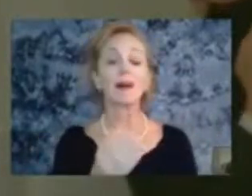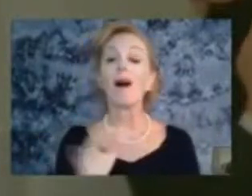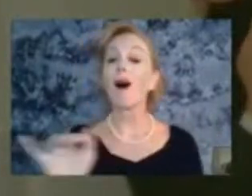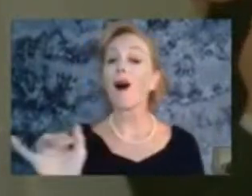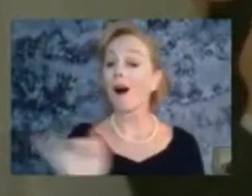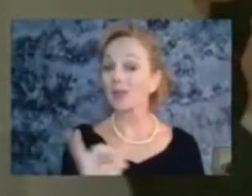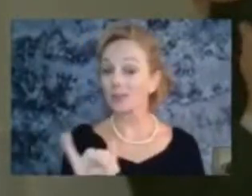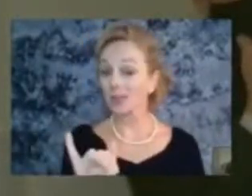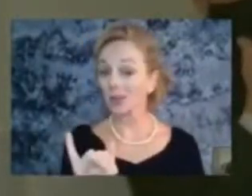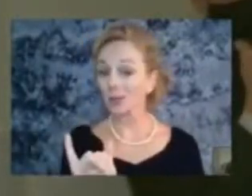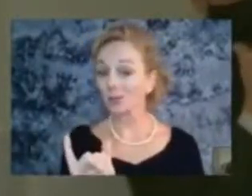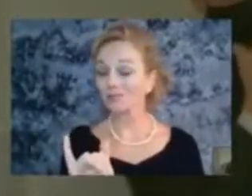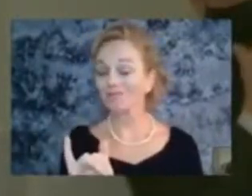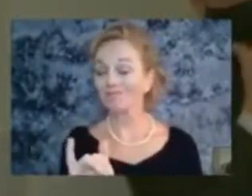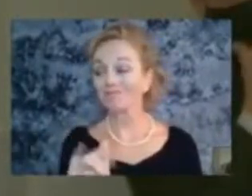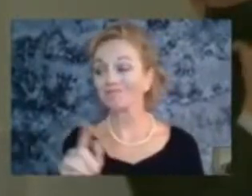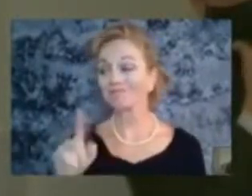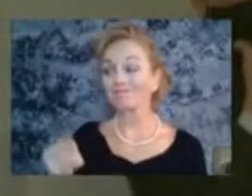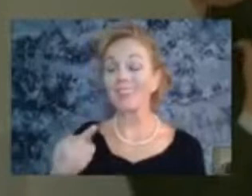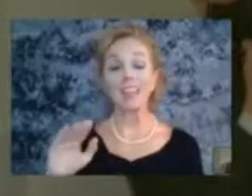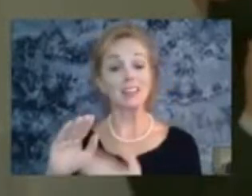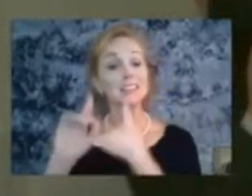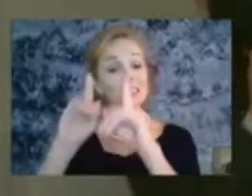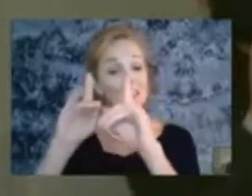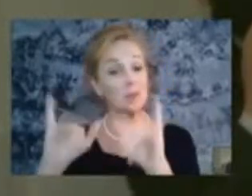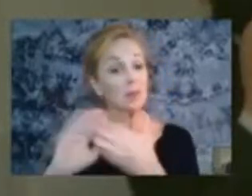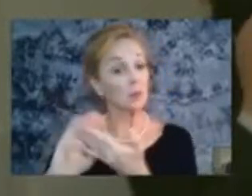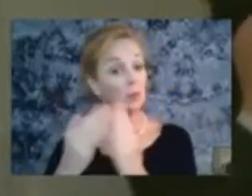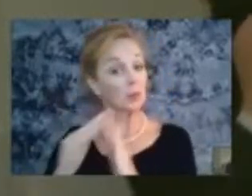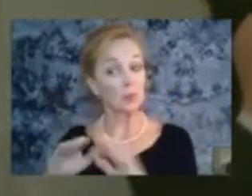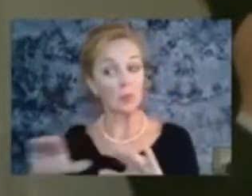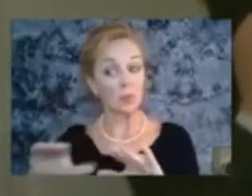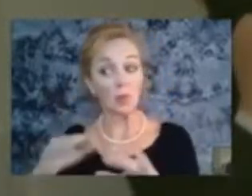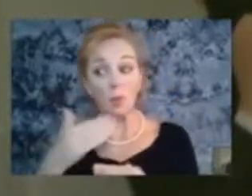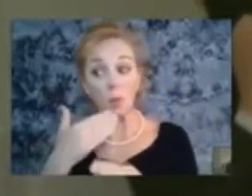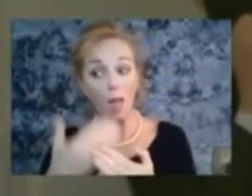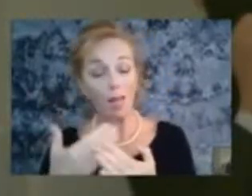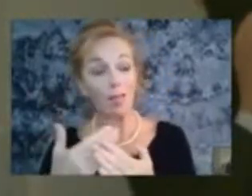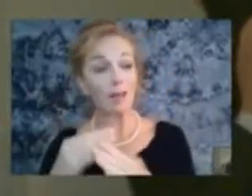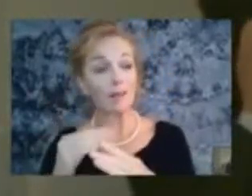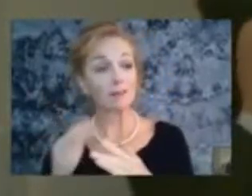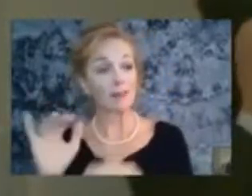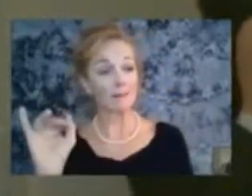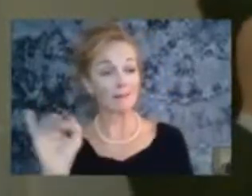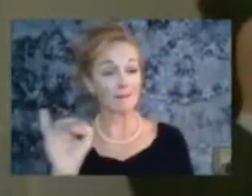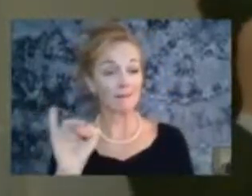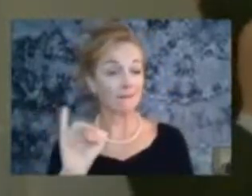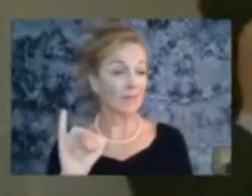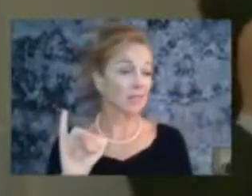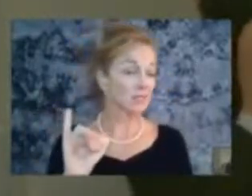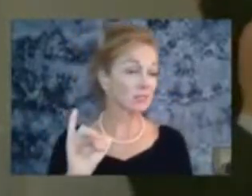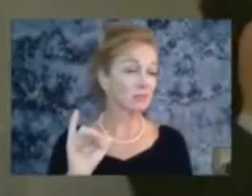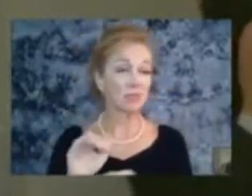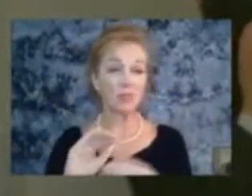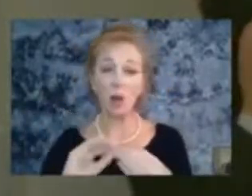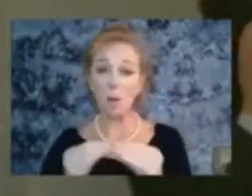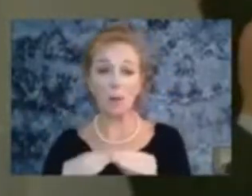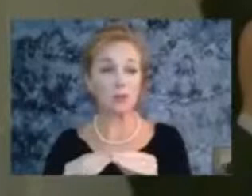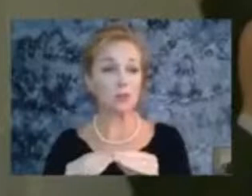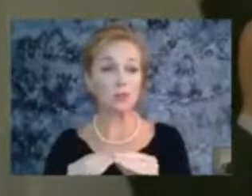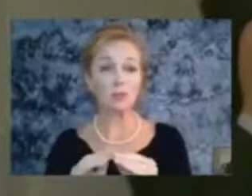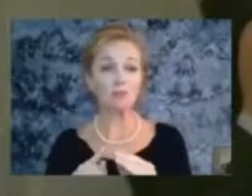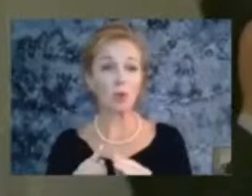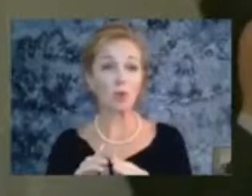as a community, we're doing pretty well with our infection rate numbers and case rate numbers. We're going down,